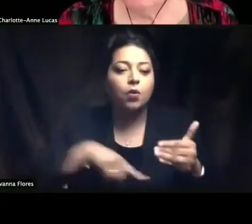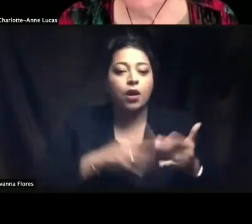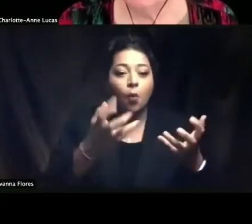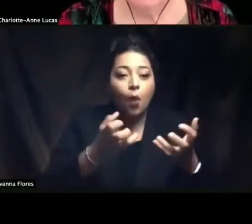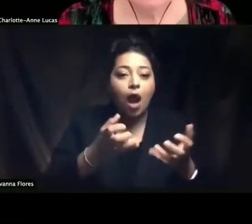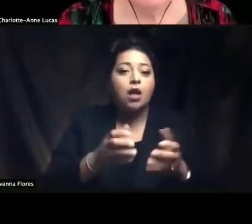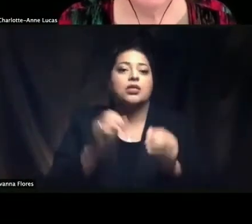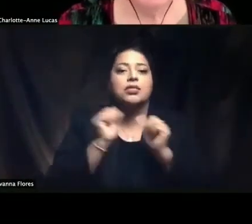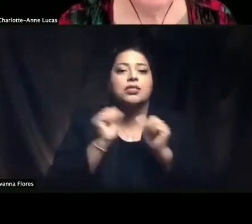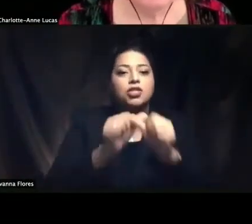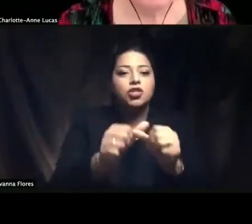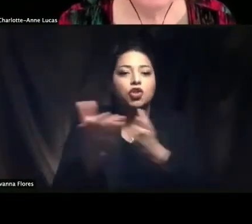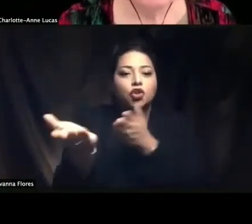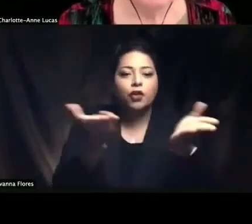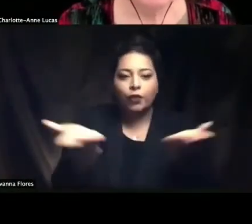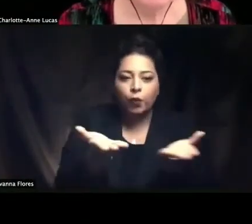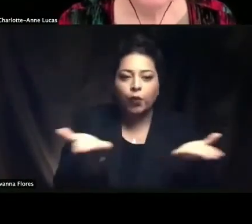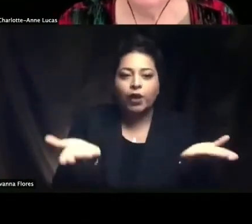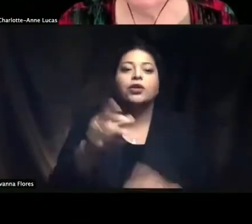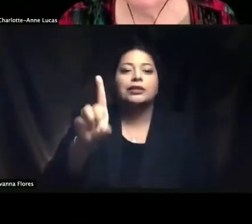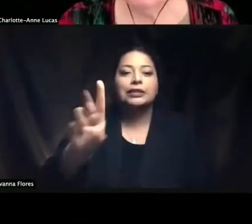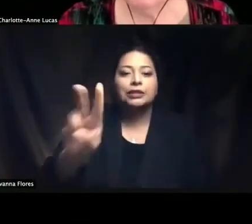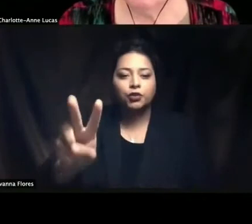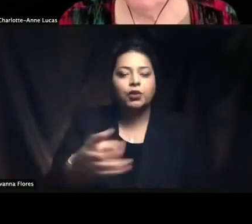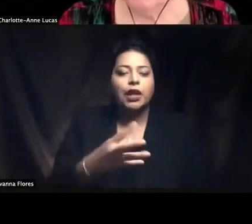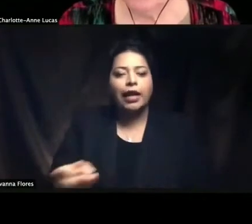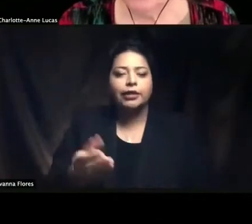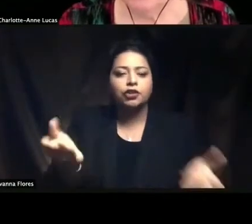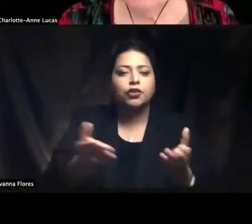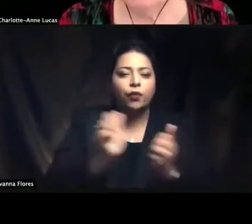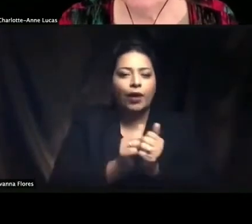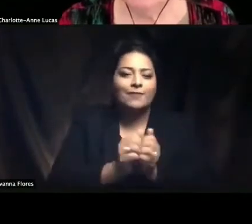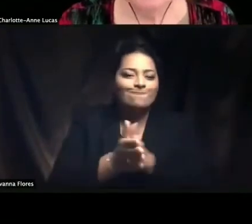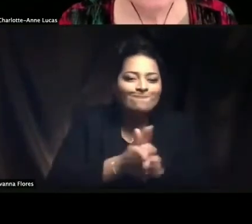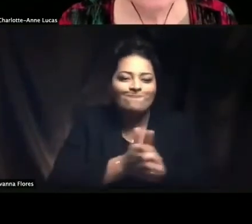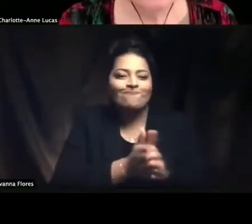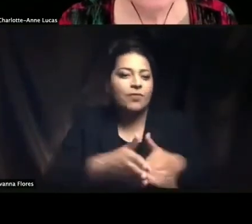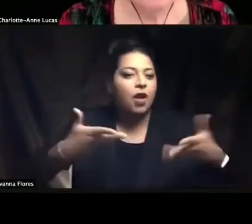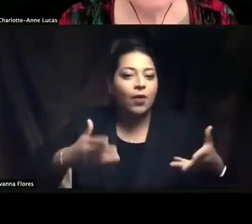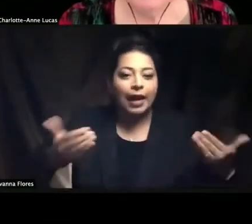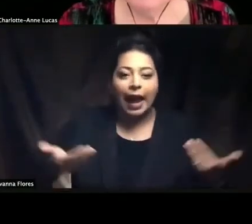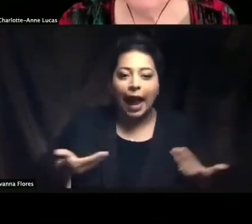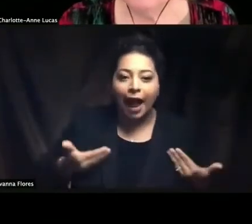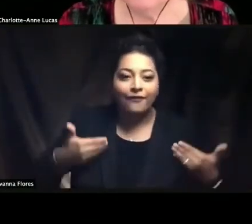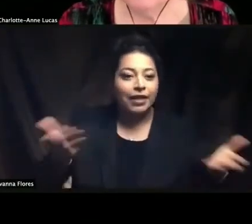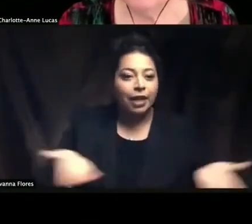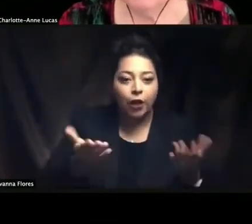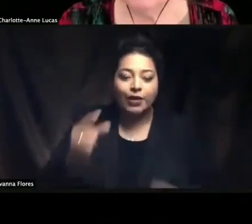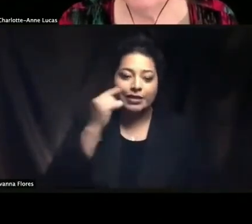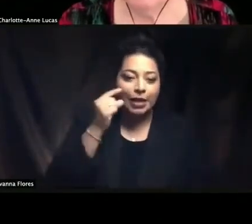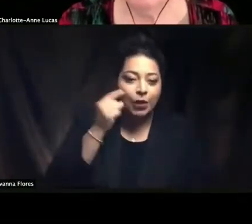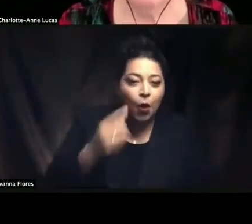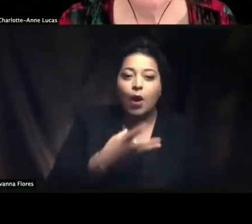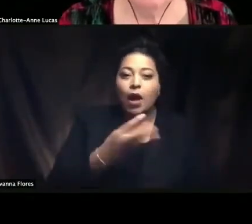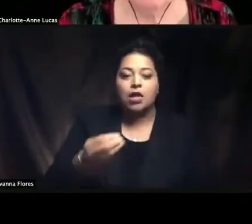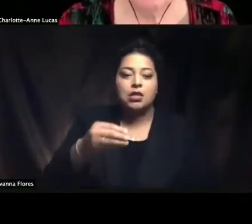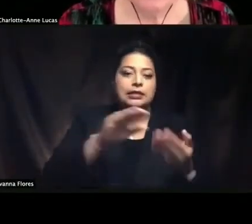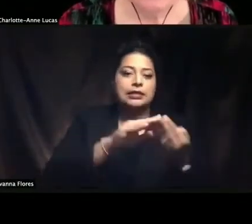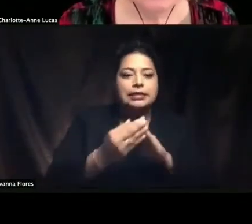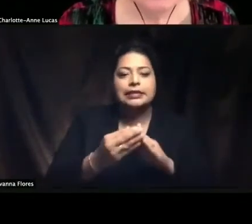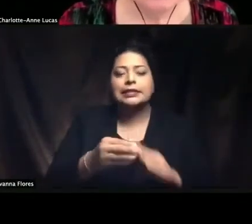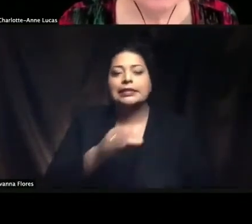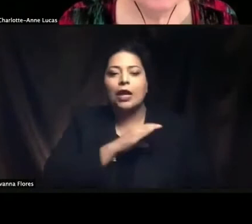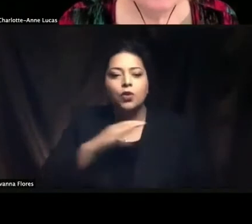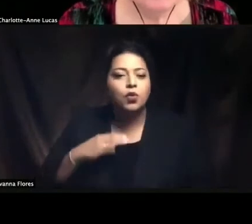to serve you in District 2. We look forward to continuing the momentum that we have built within our city council, and within our city